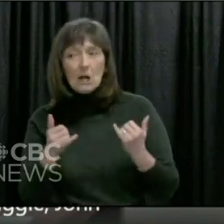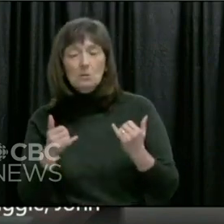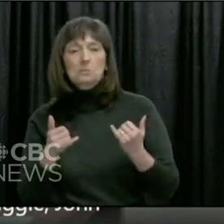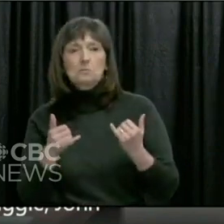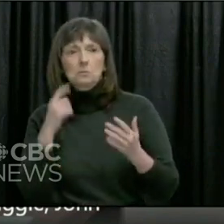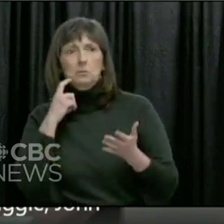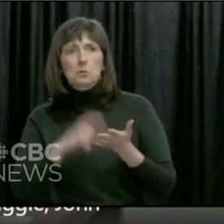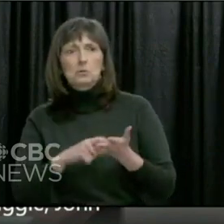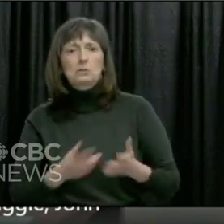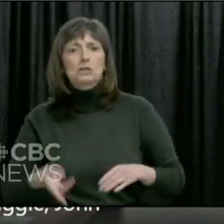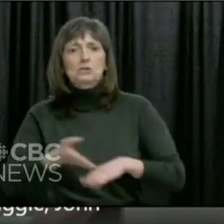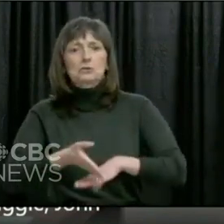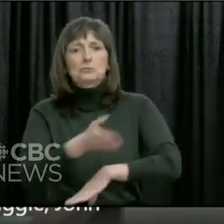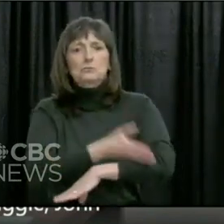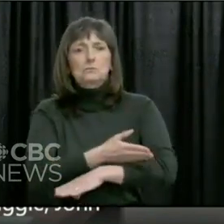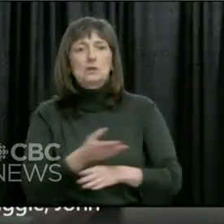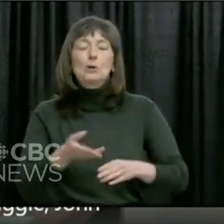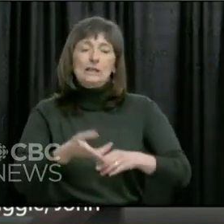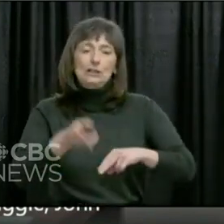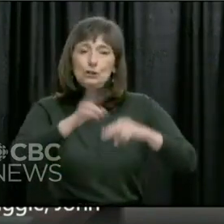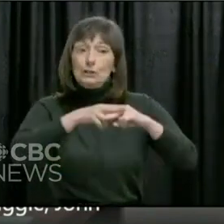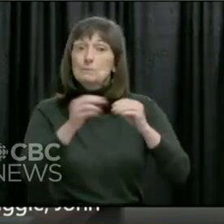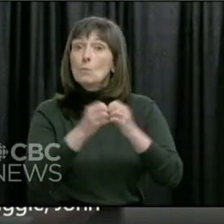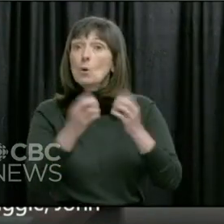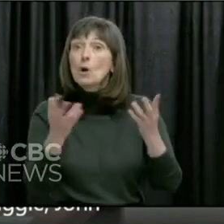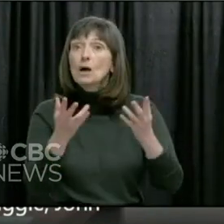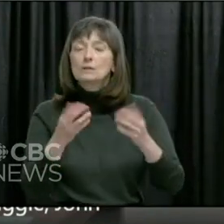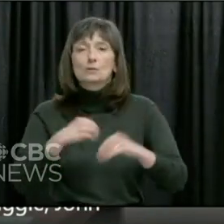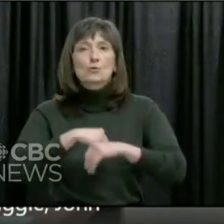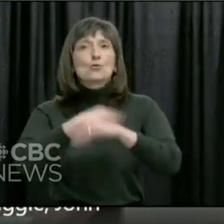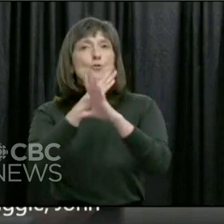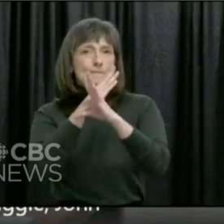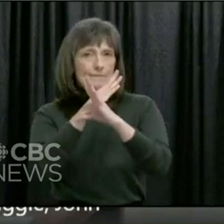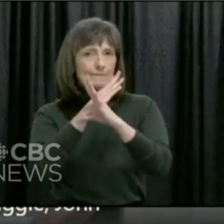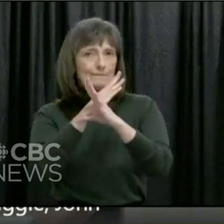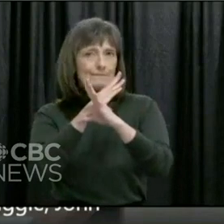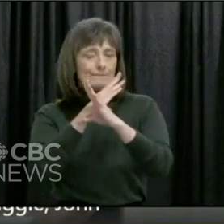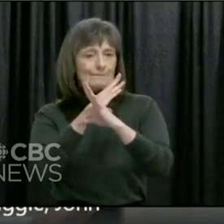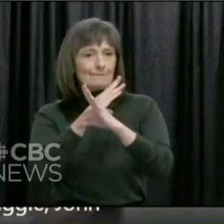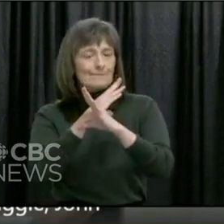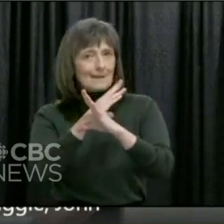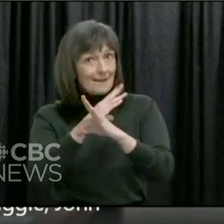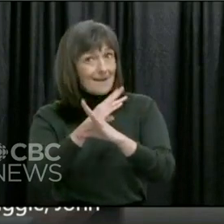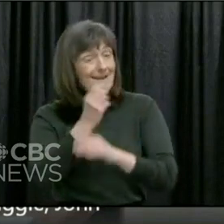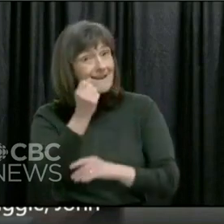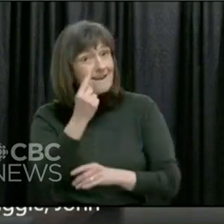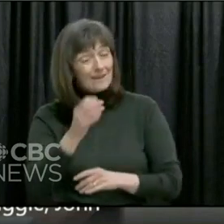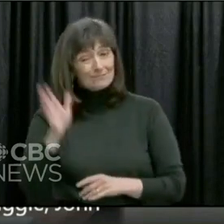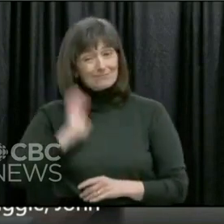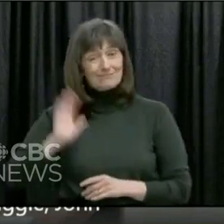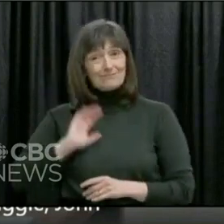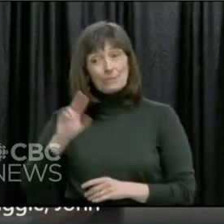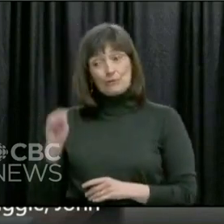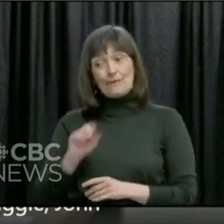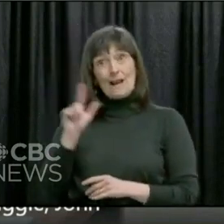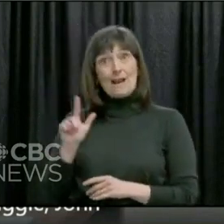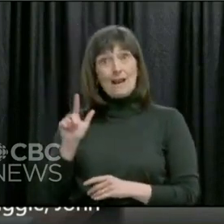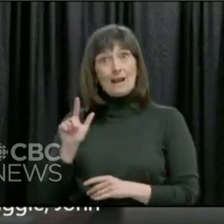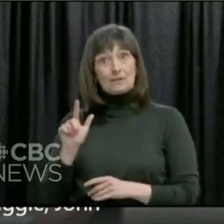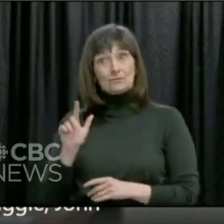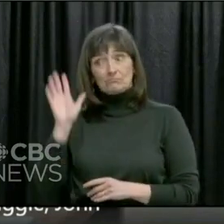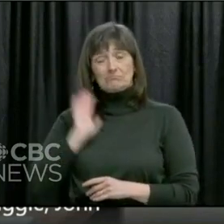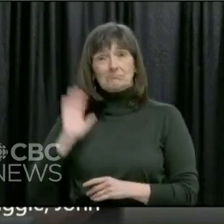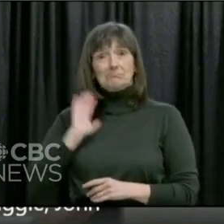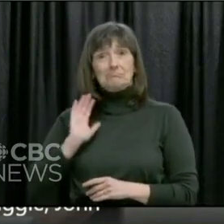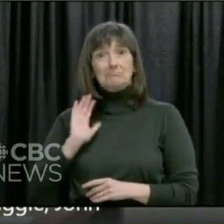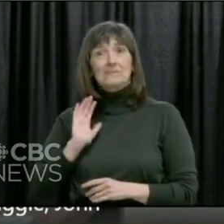was a concept that's been around many years. And in actual fact, back in the day, Newfoundland and Labrador led the world with what